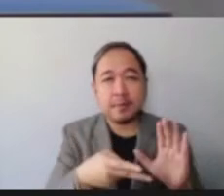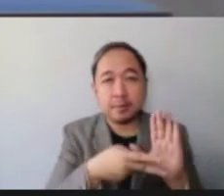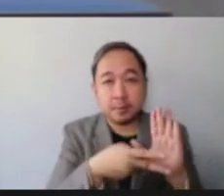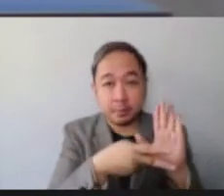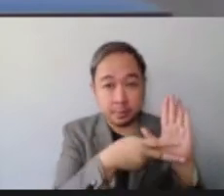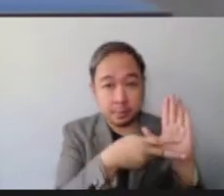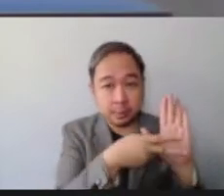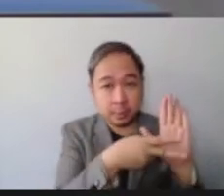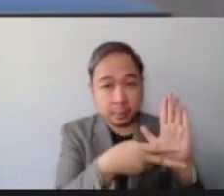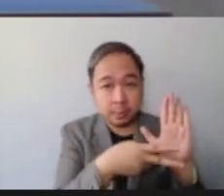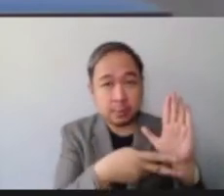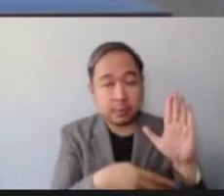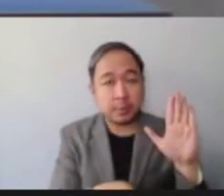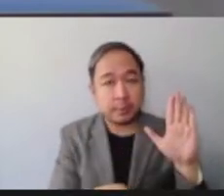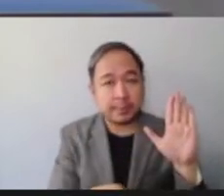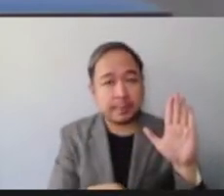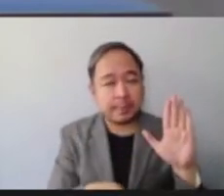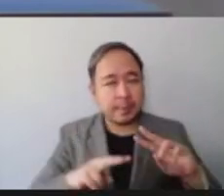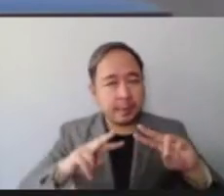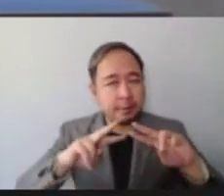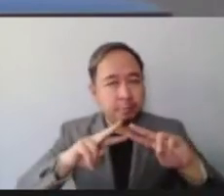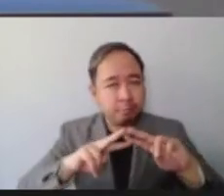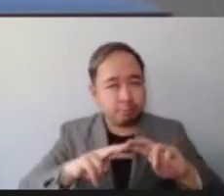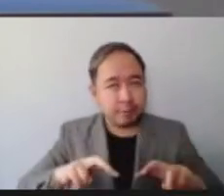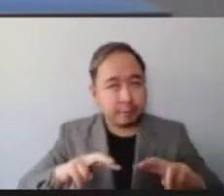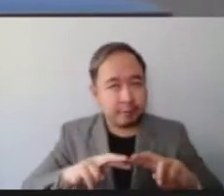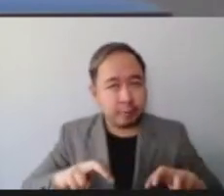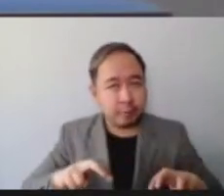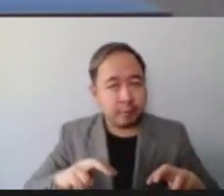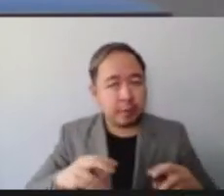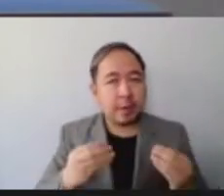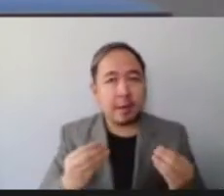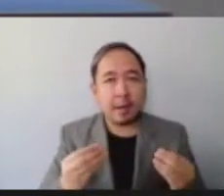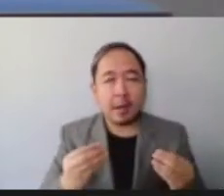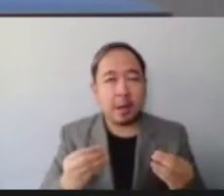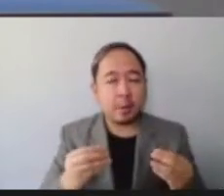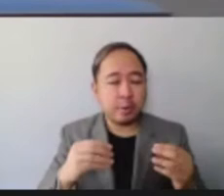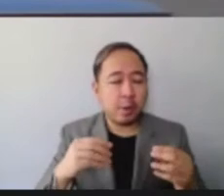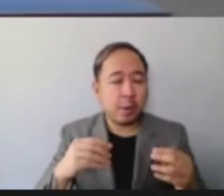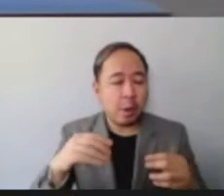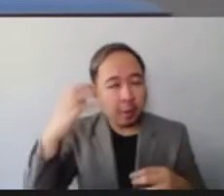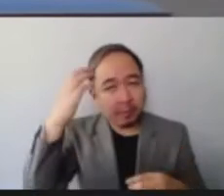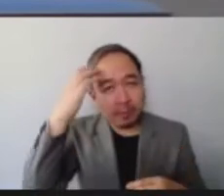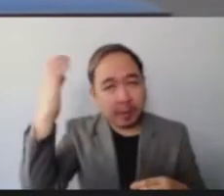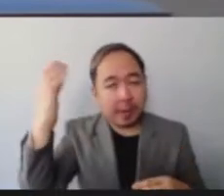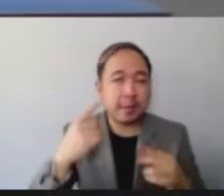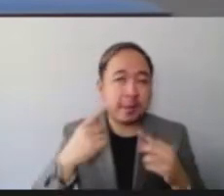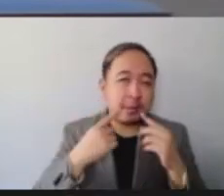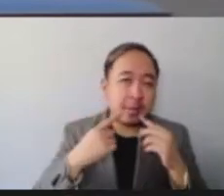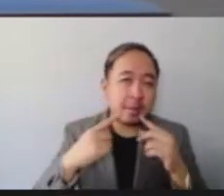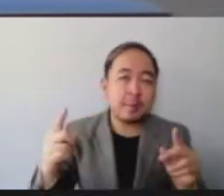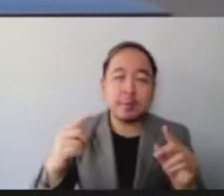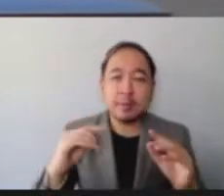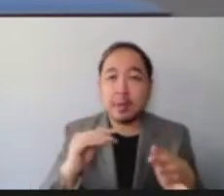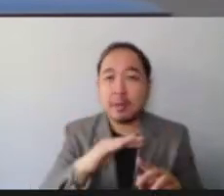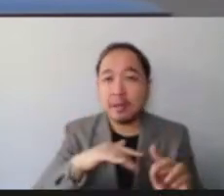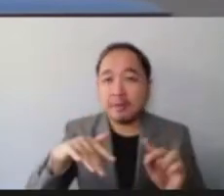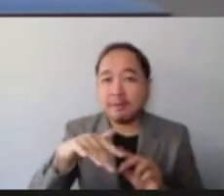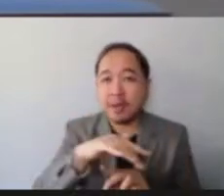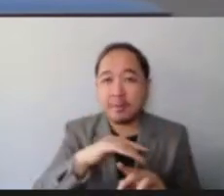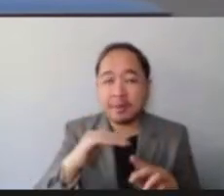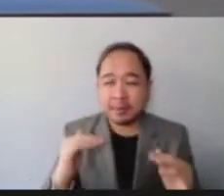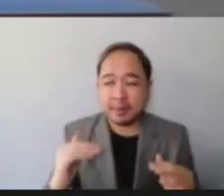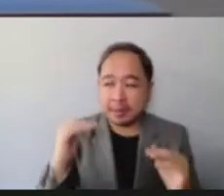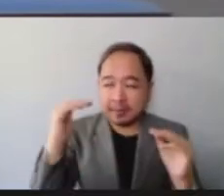2. review of The implementation of the ministerial Declaration on environment and development for